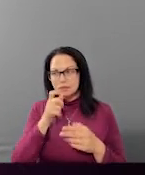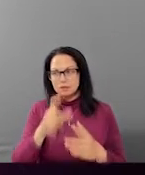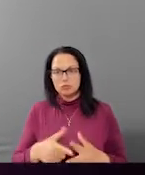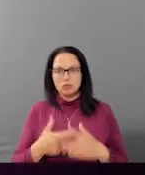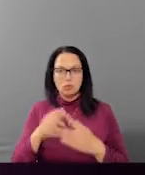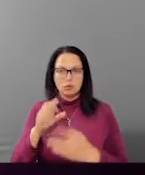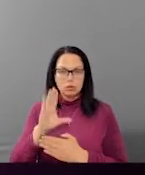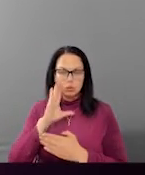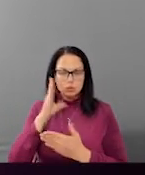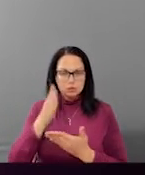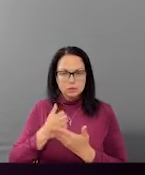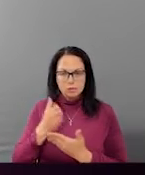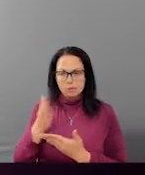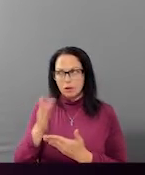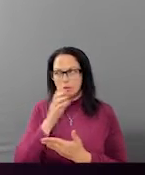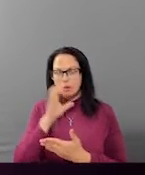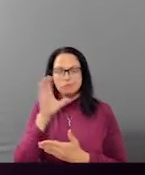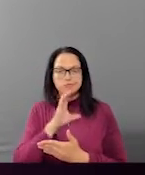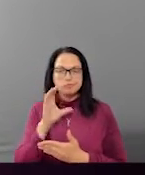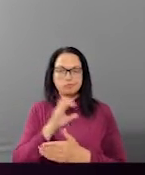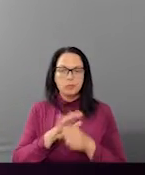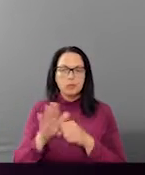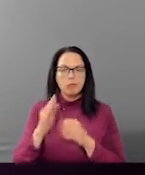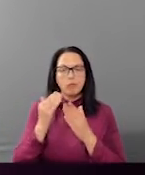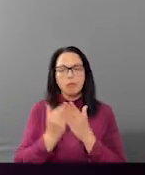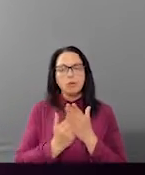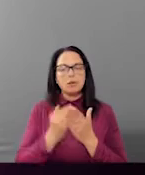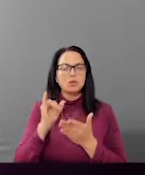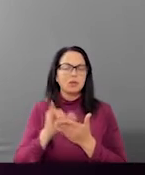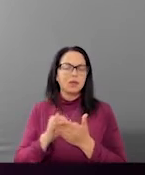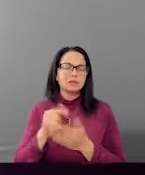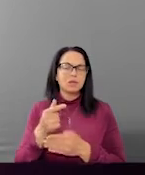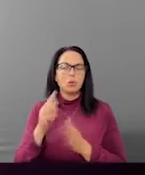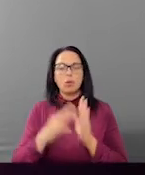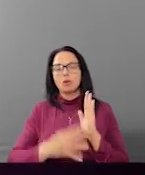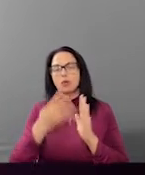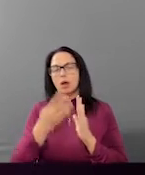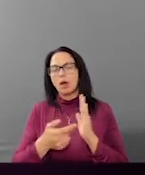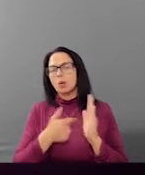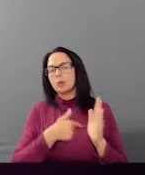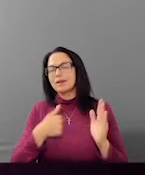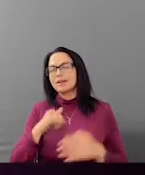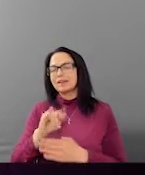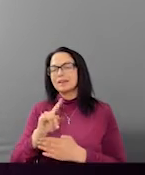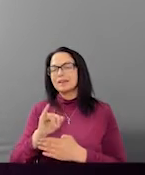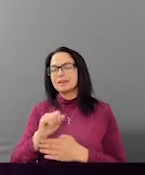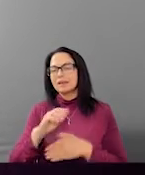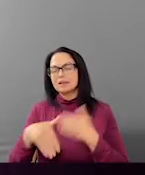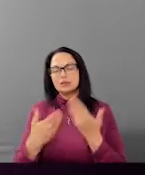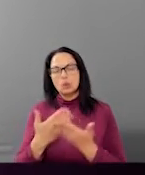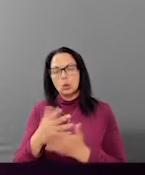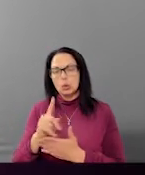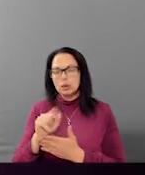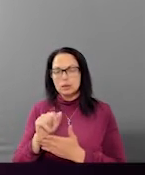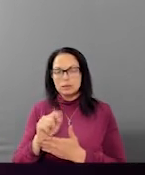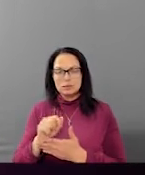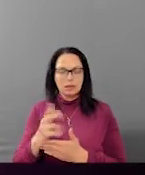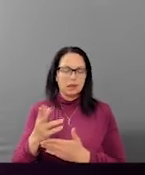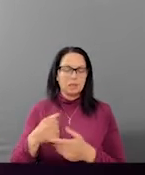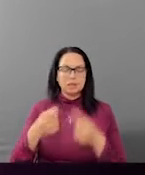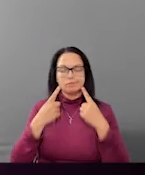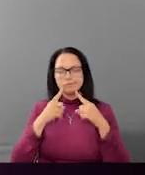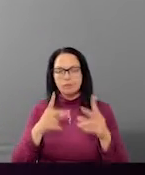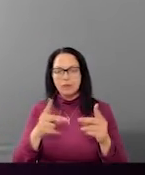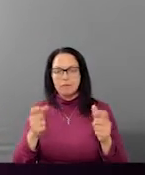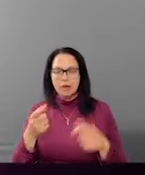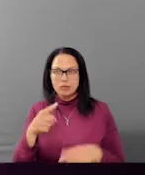you would stop there instead of searching through the whole list. So that's what the graph does. We index all this data. we put it in a way that makes it really efficient and fast